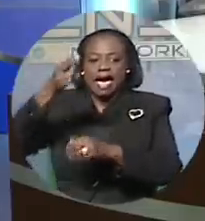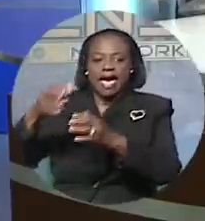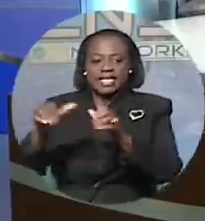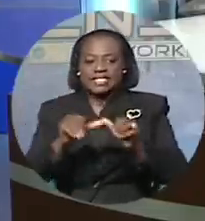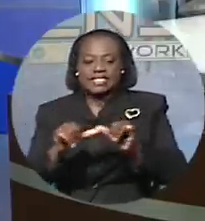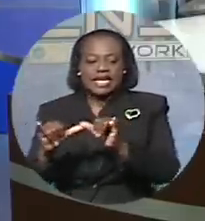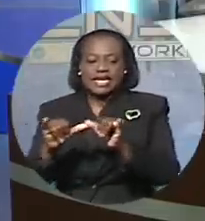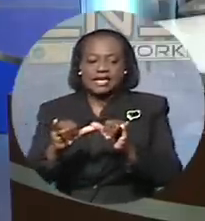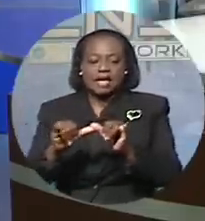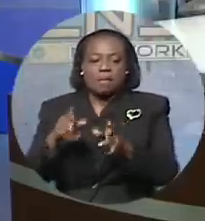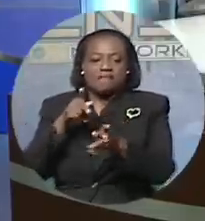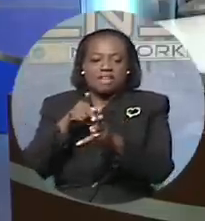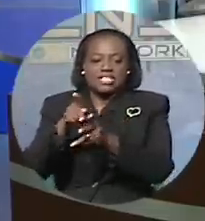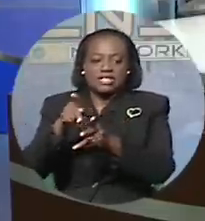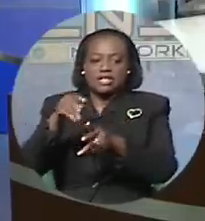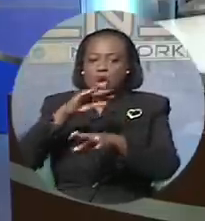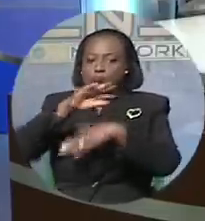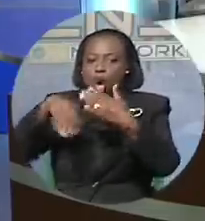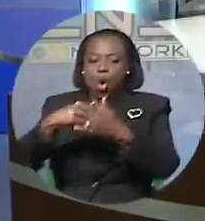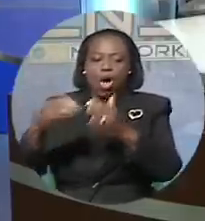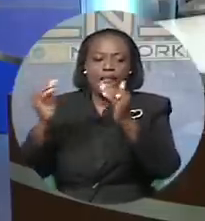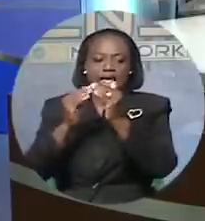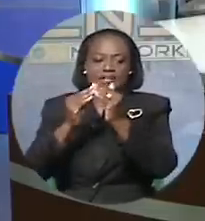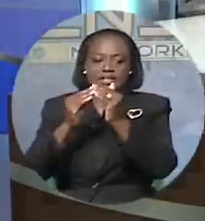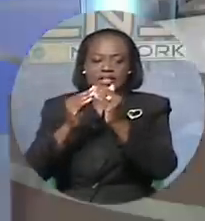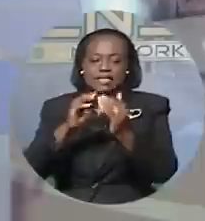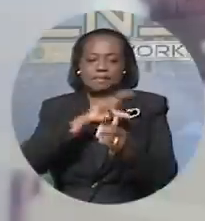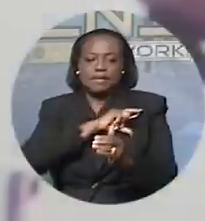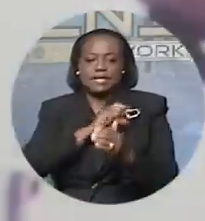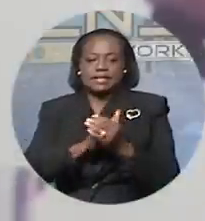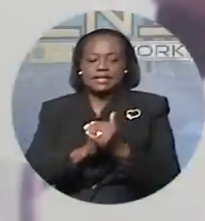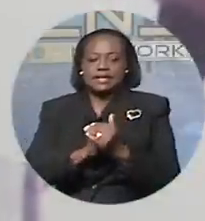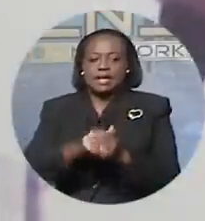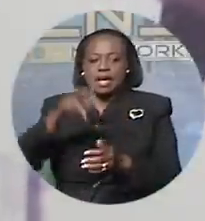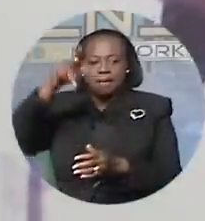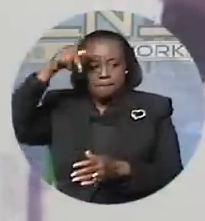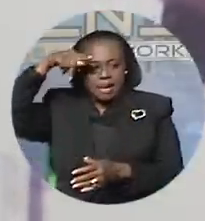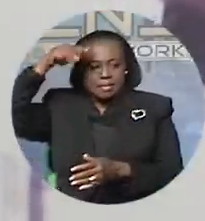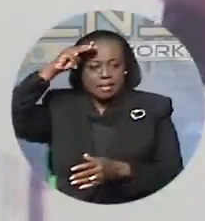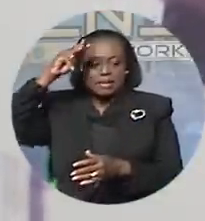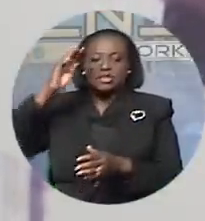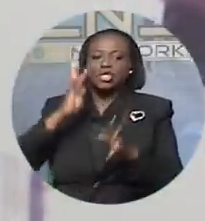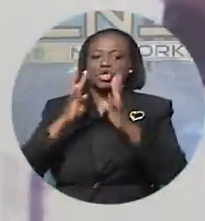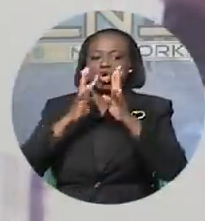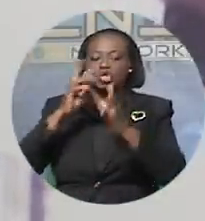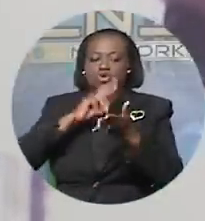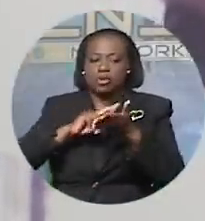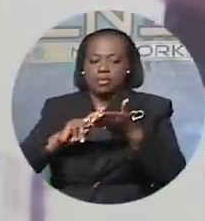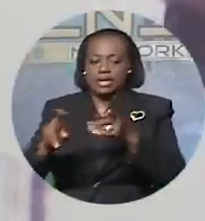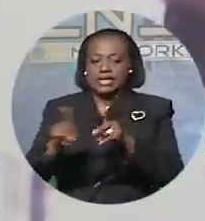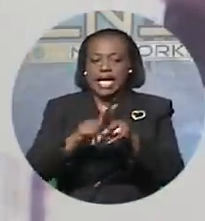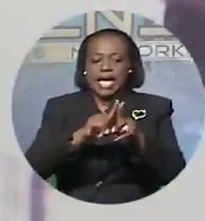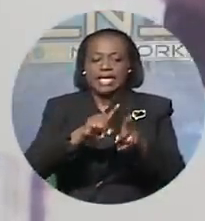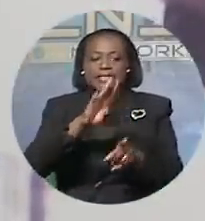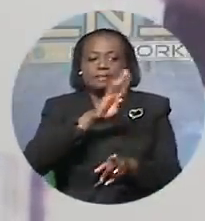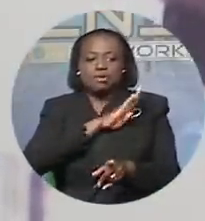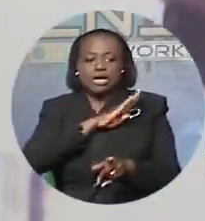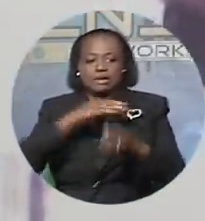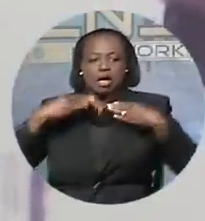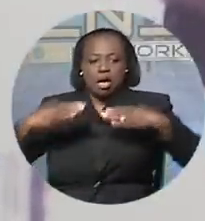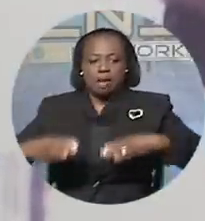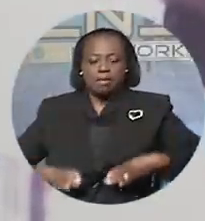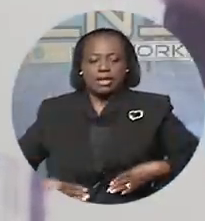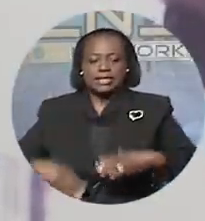all levels of the Royal Bahamas Police Force. The Prime Minister spoke to reporters as Bonamy's body lie in the foyer of the